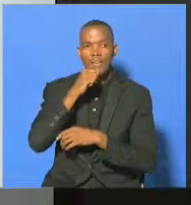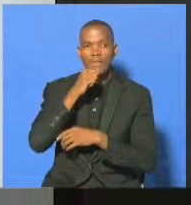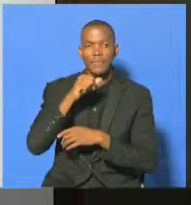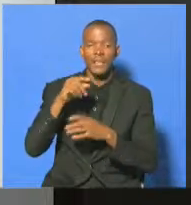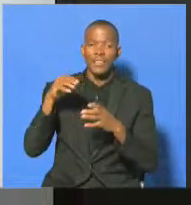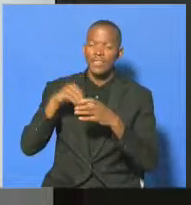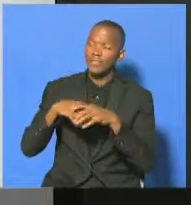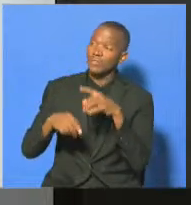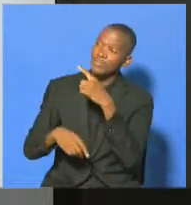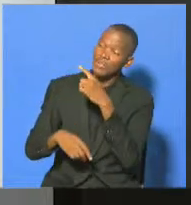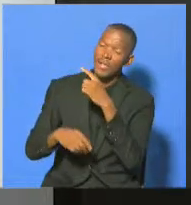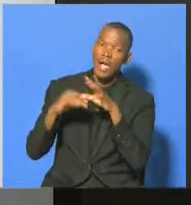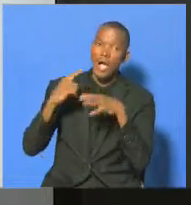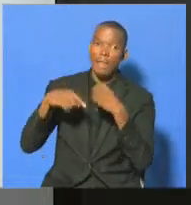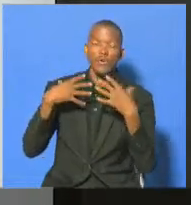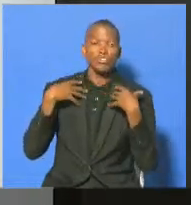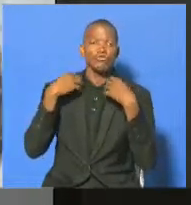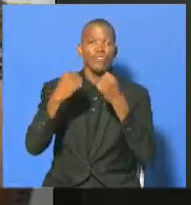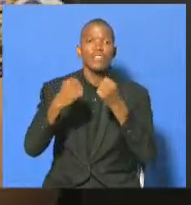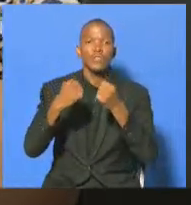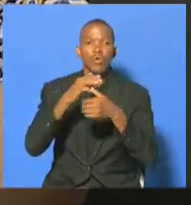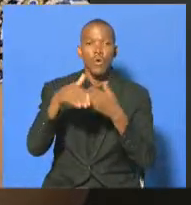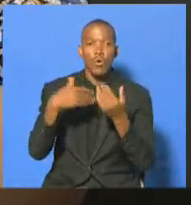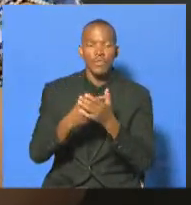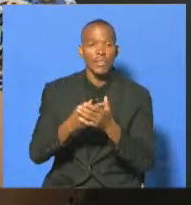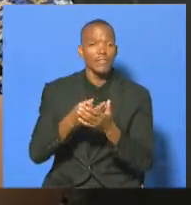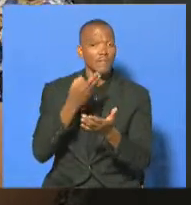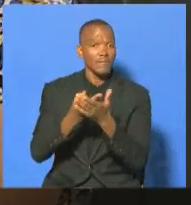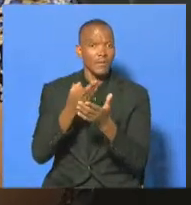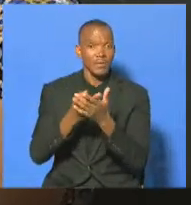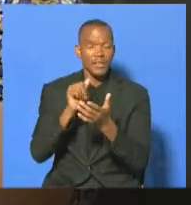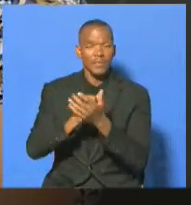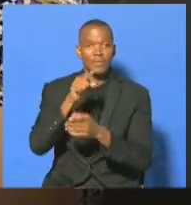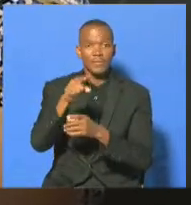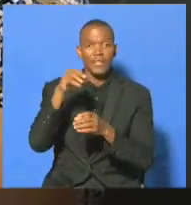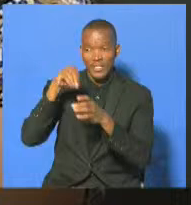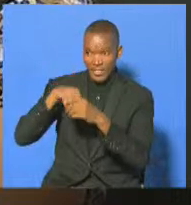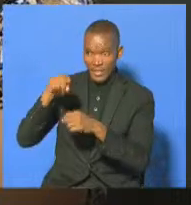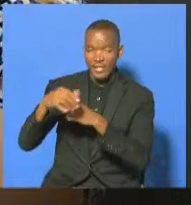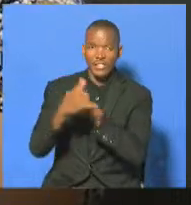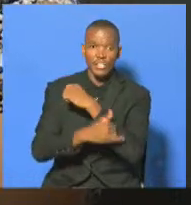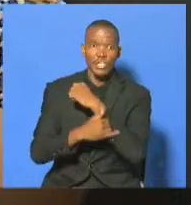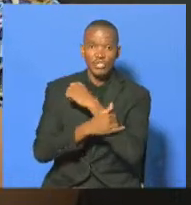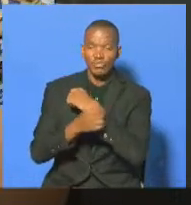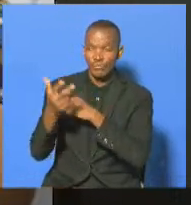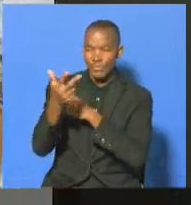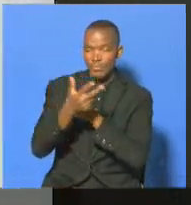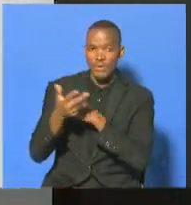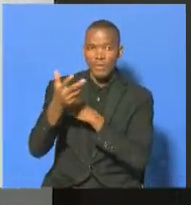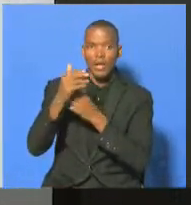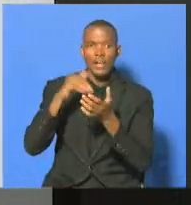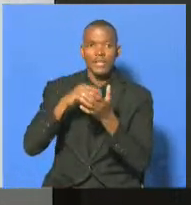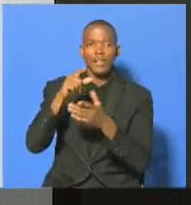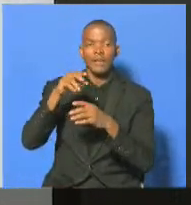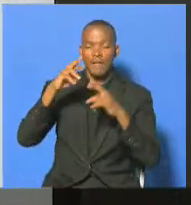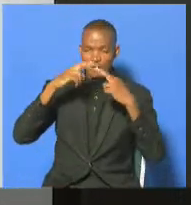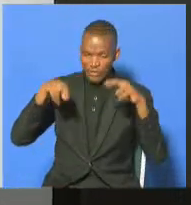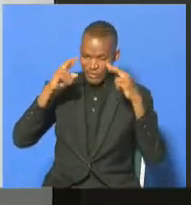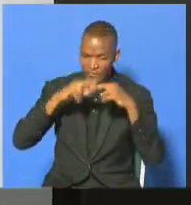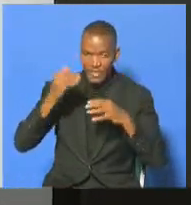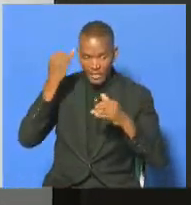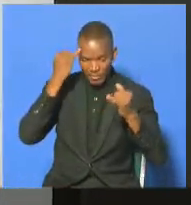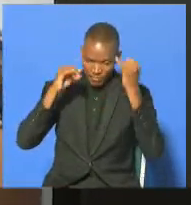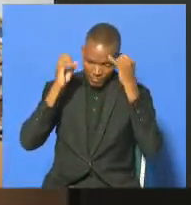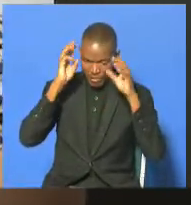about strengthening the granting councils in these countries to actually fund research and